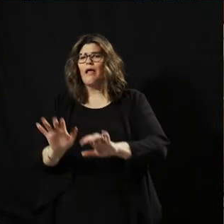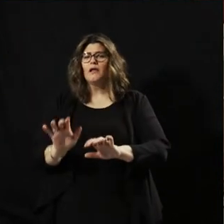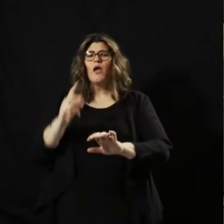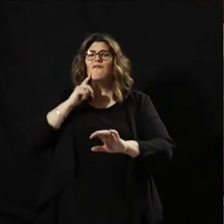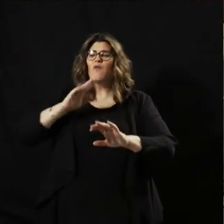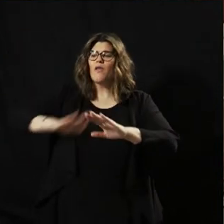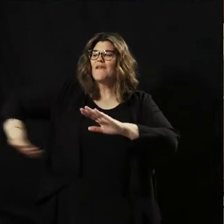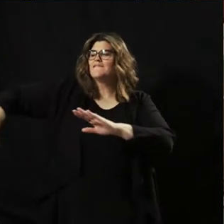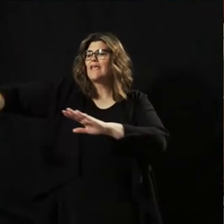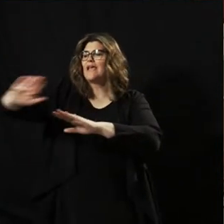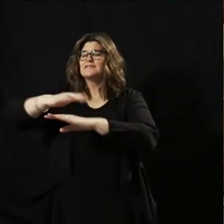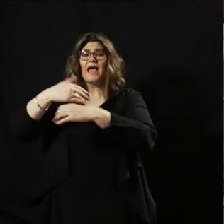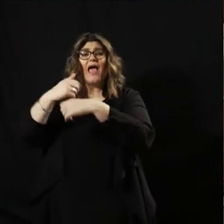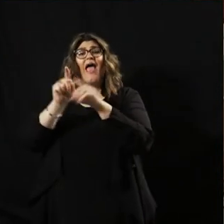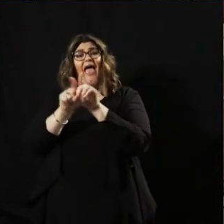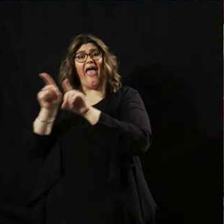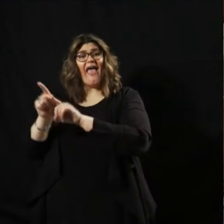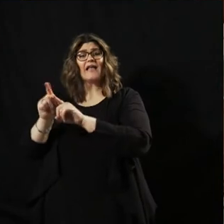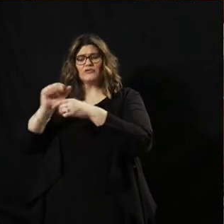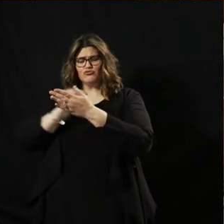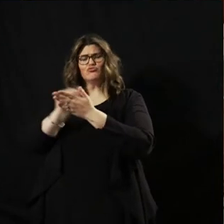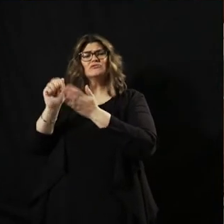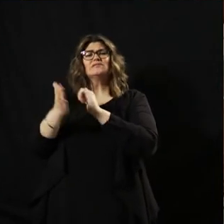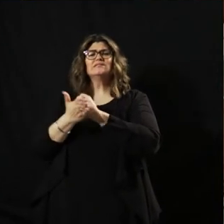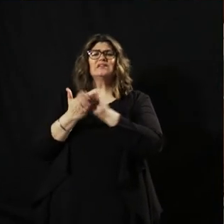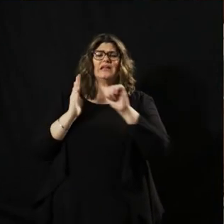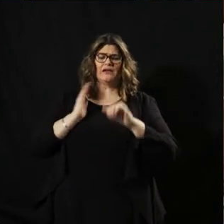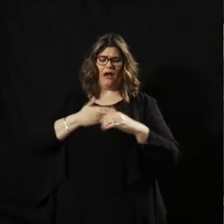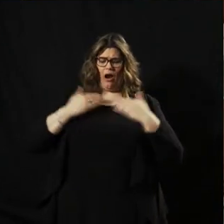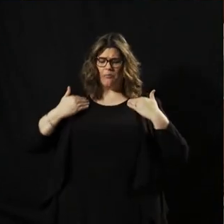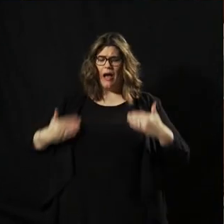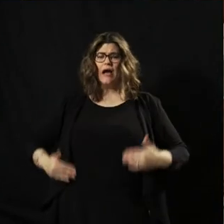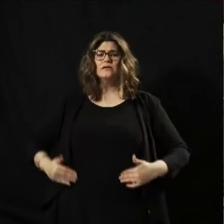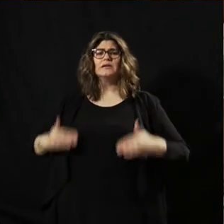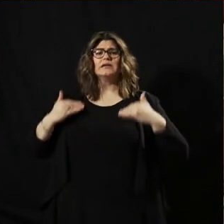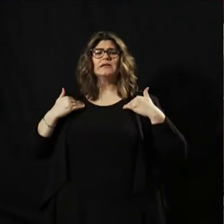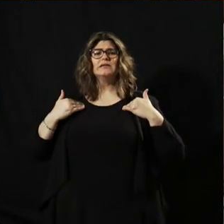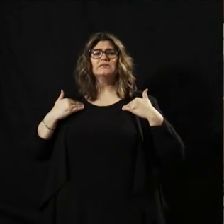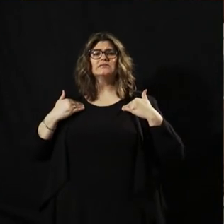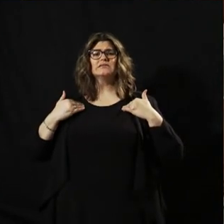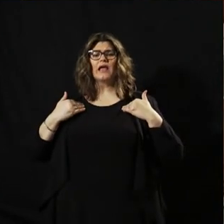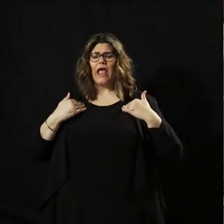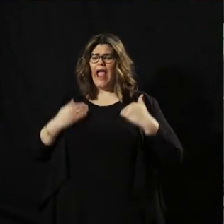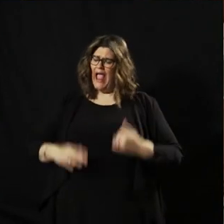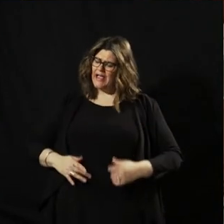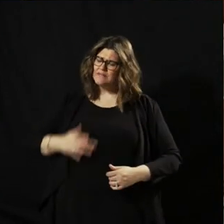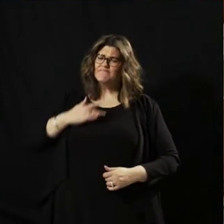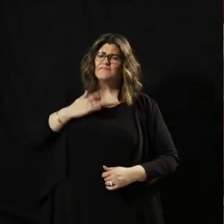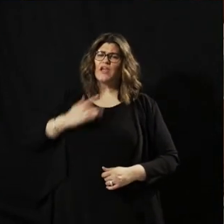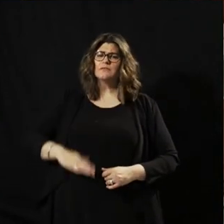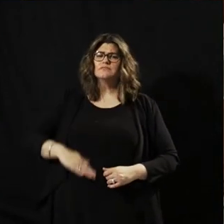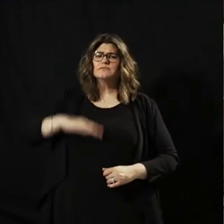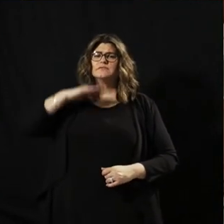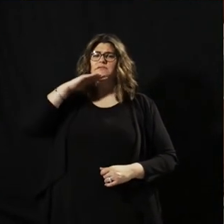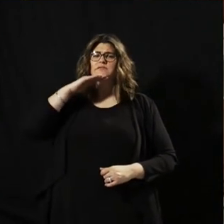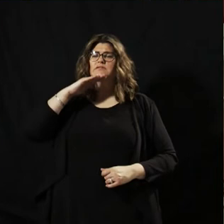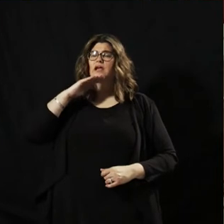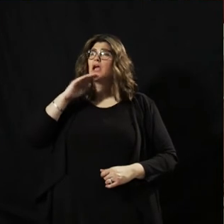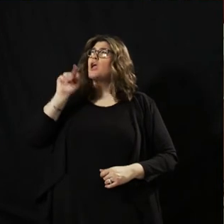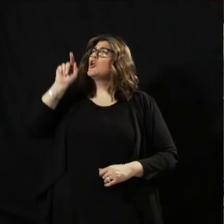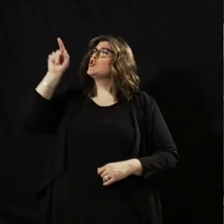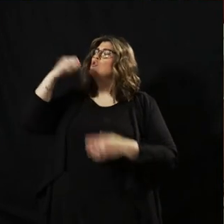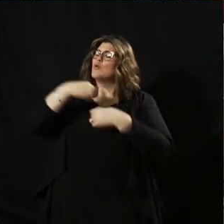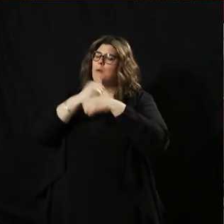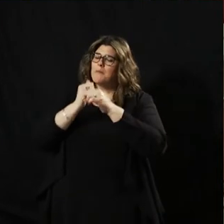to cleanse our bodies. You also made water the instrument of your mercy.